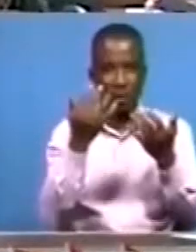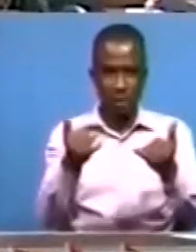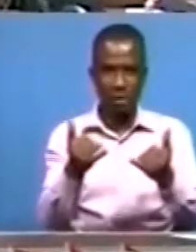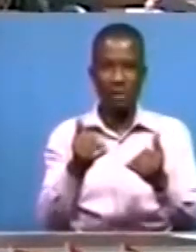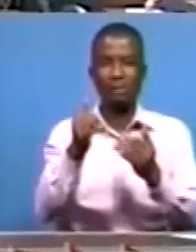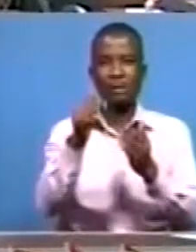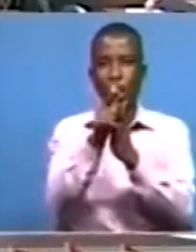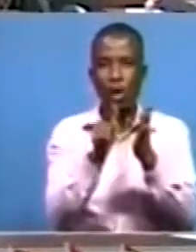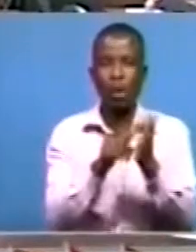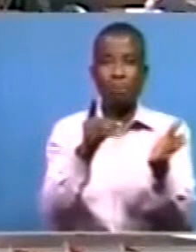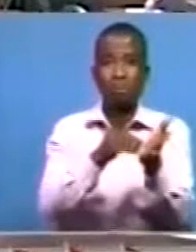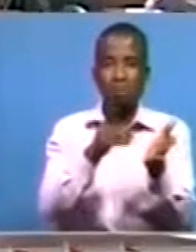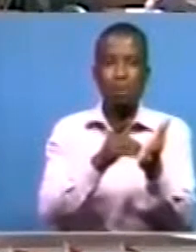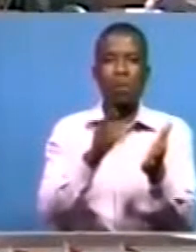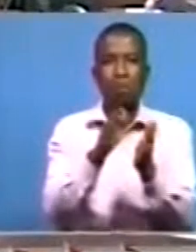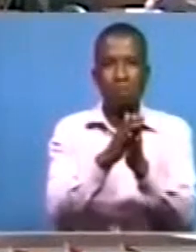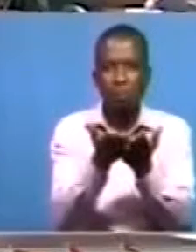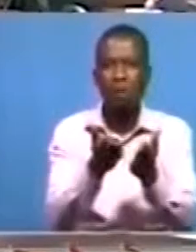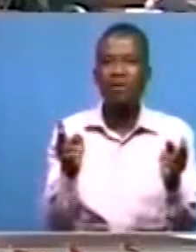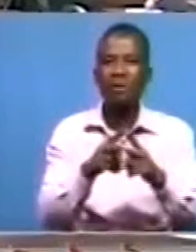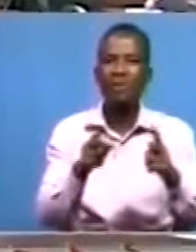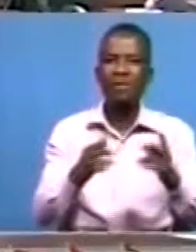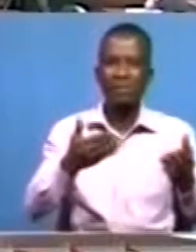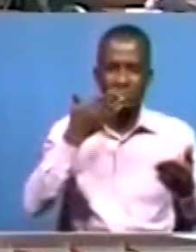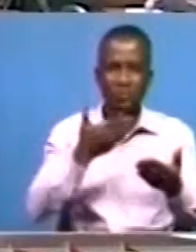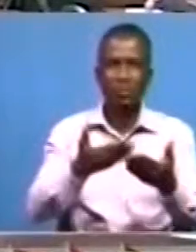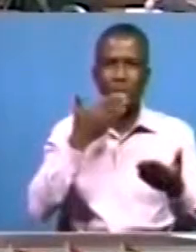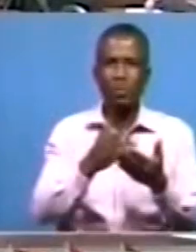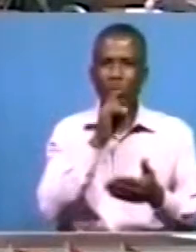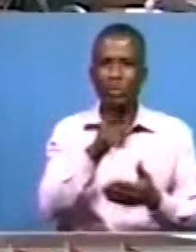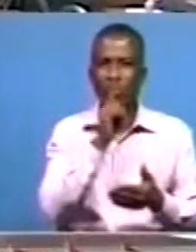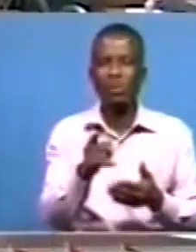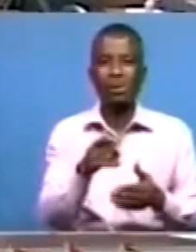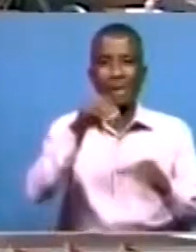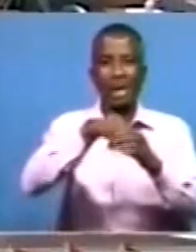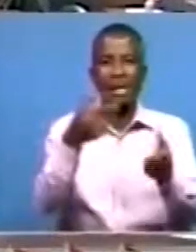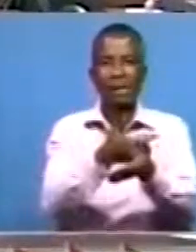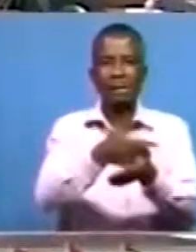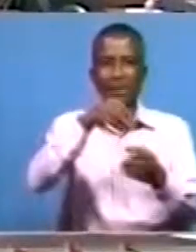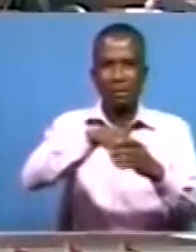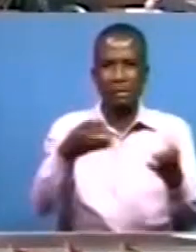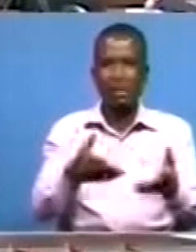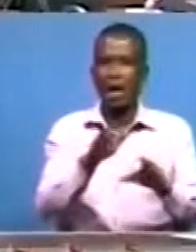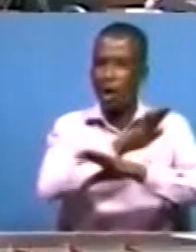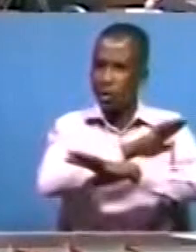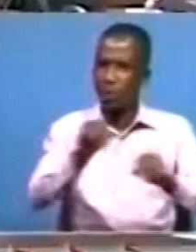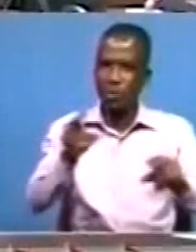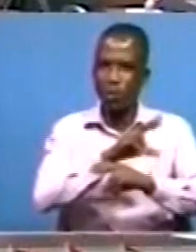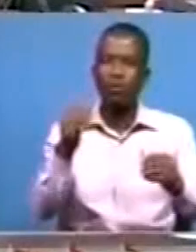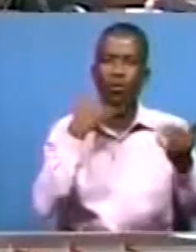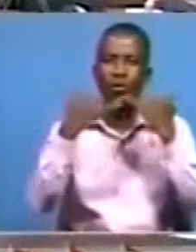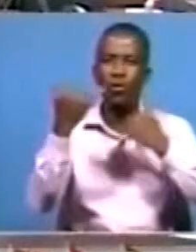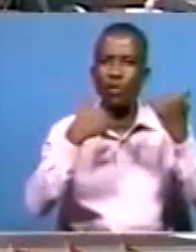law dictionaries is an accepted and respectable practice in common law jurisdictions, including Ghana. Furthermore, there is no inconsistency